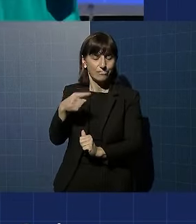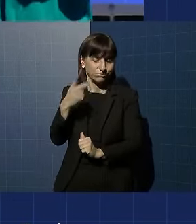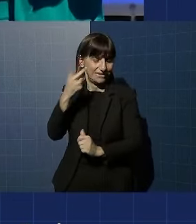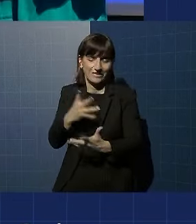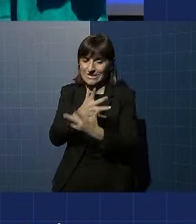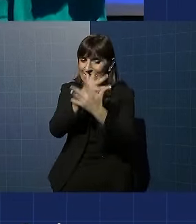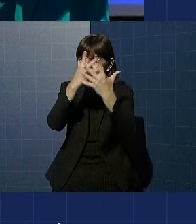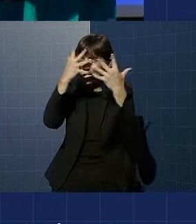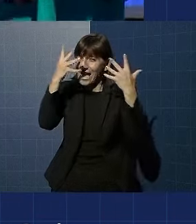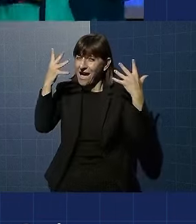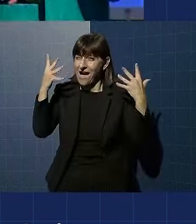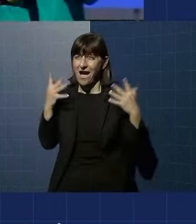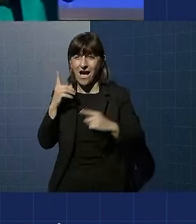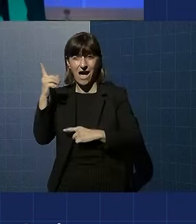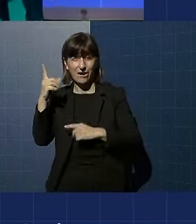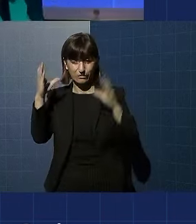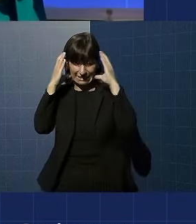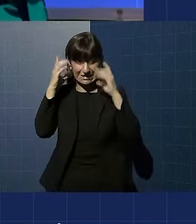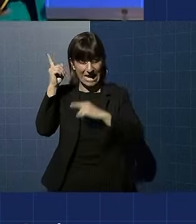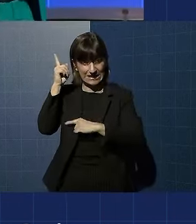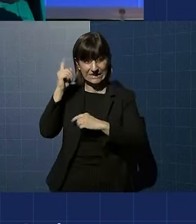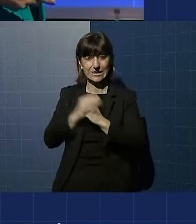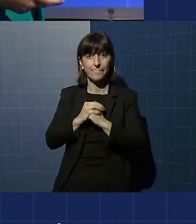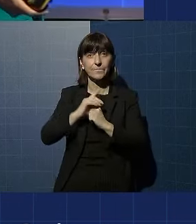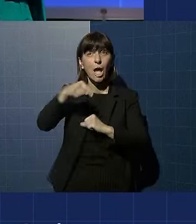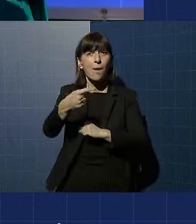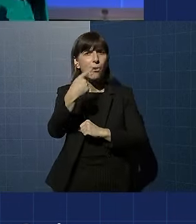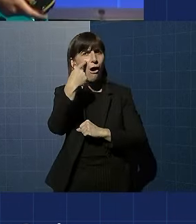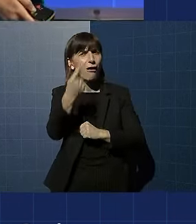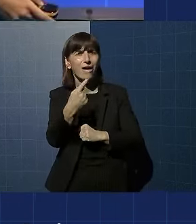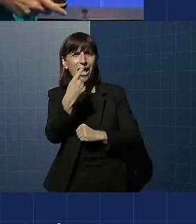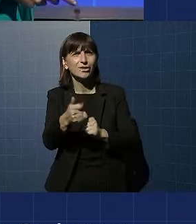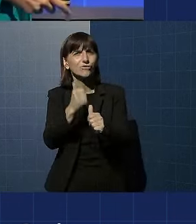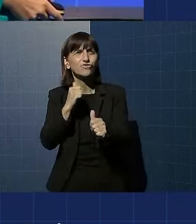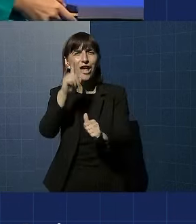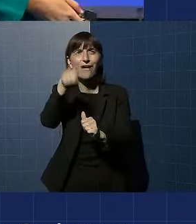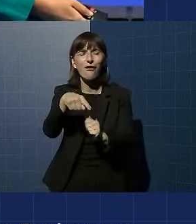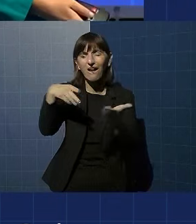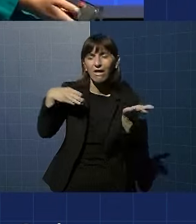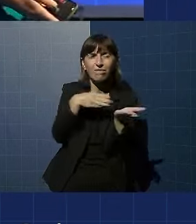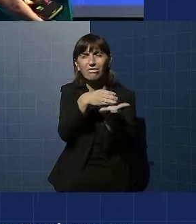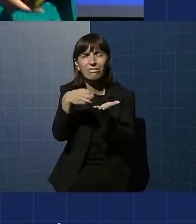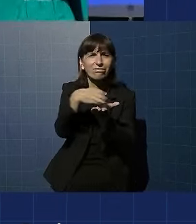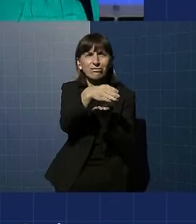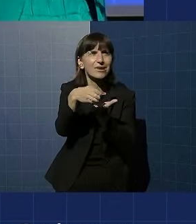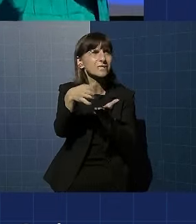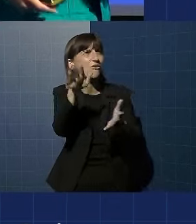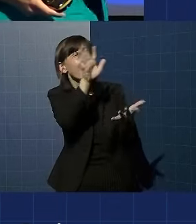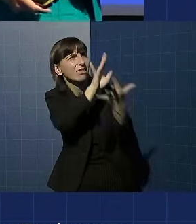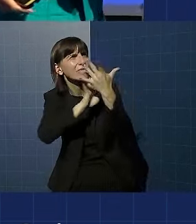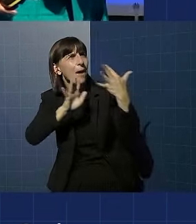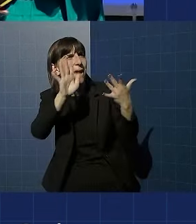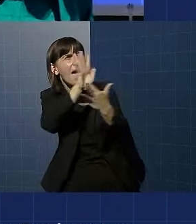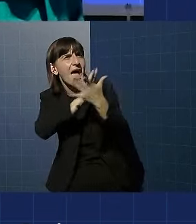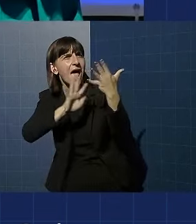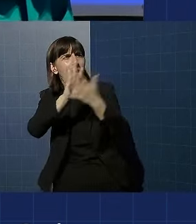about disorientation and the space motion sickness. If I ask you what is up and down in this picture, then probably you will tell me this is up and